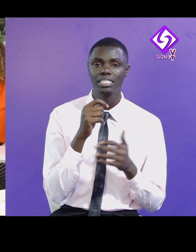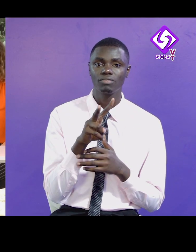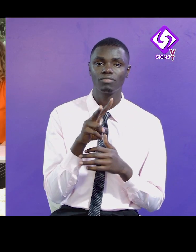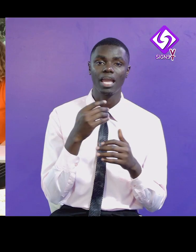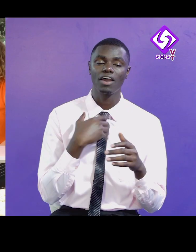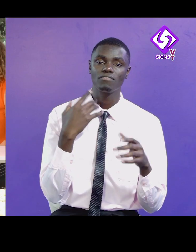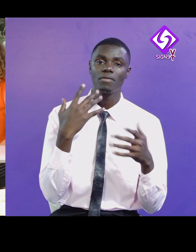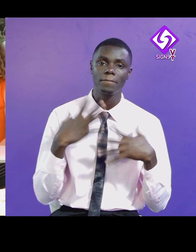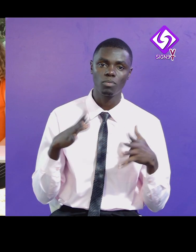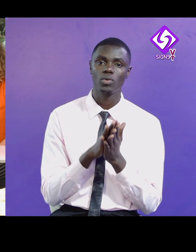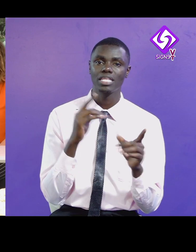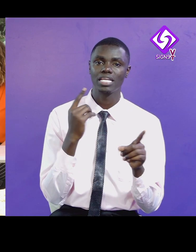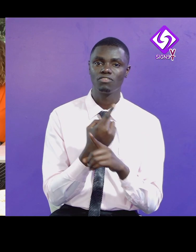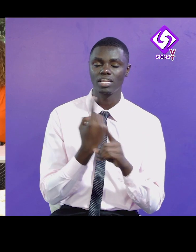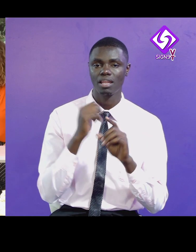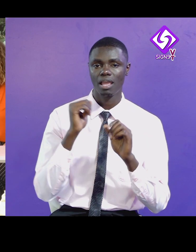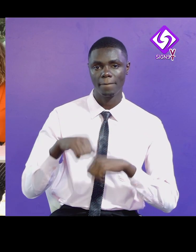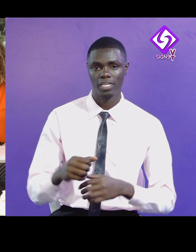different abilities.